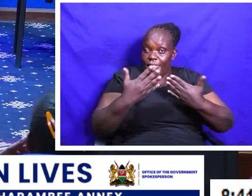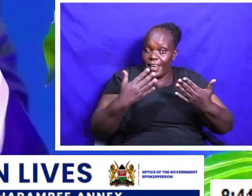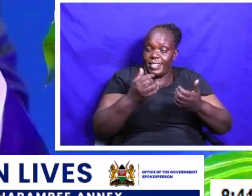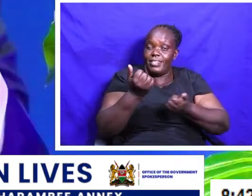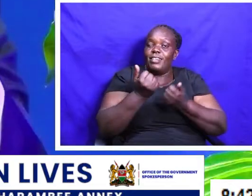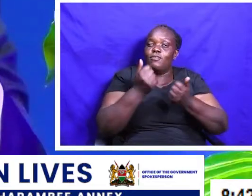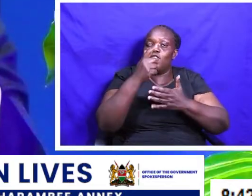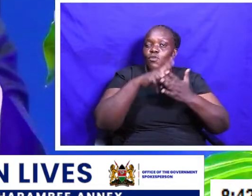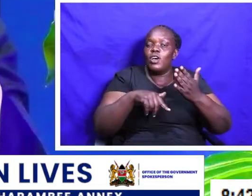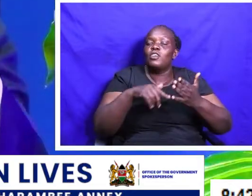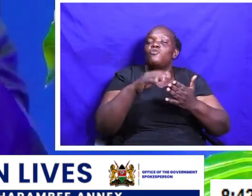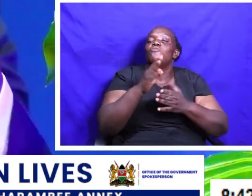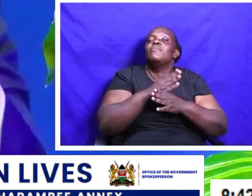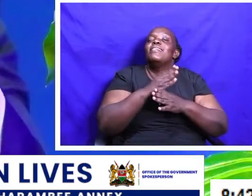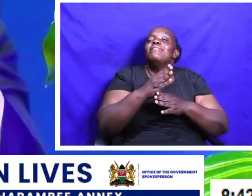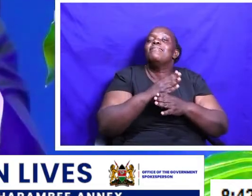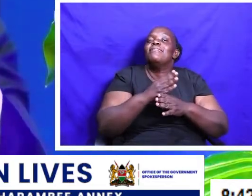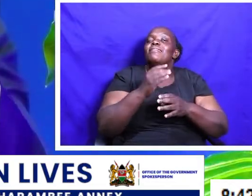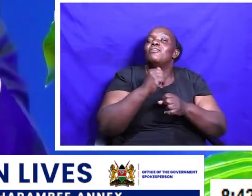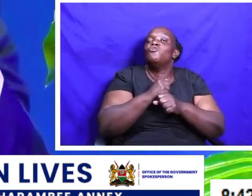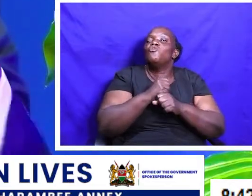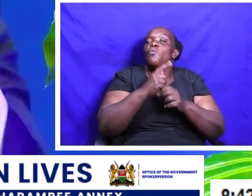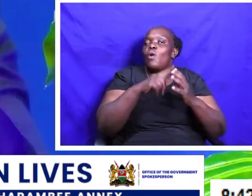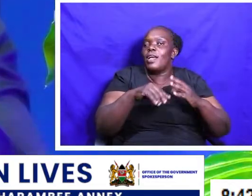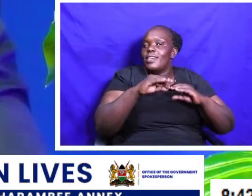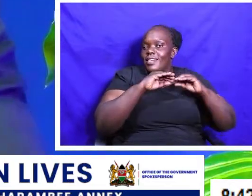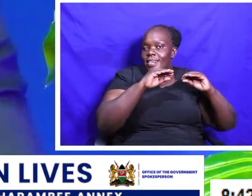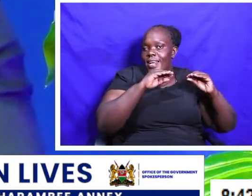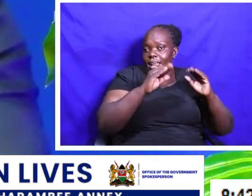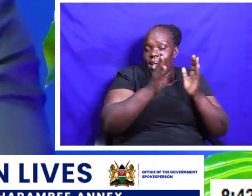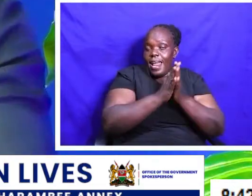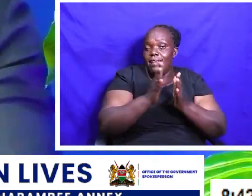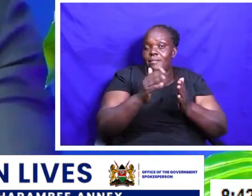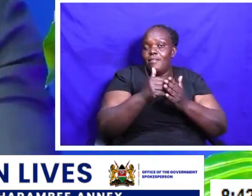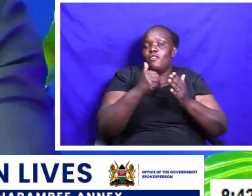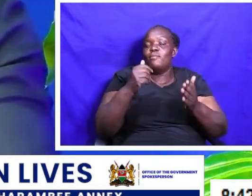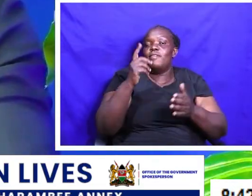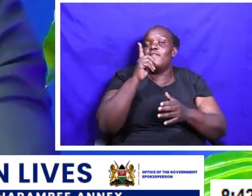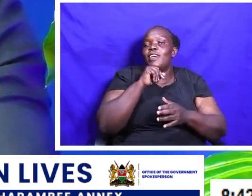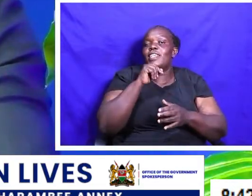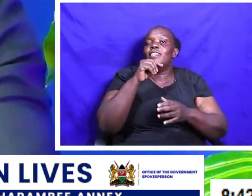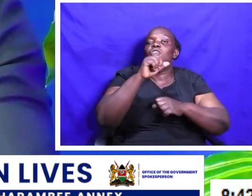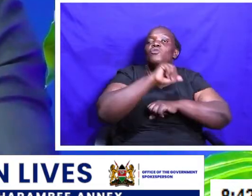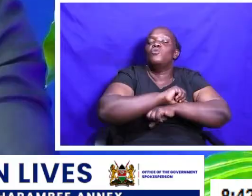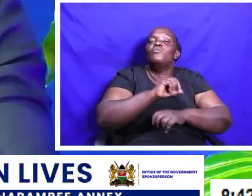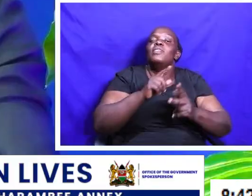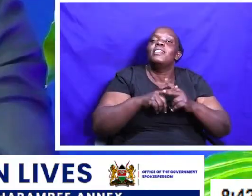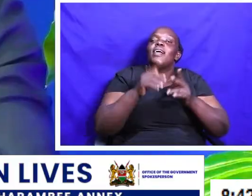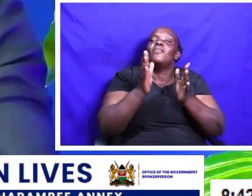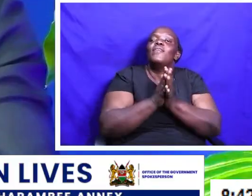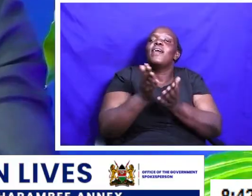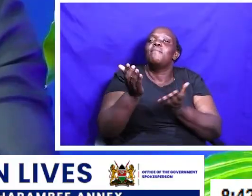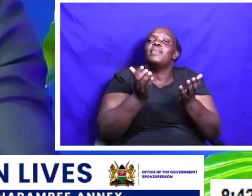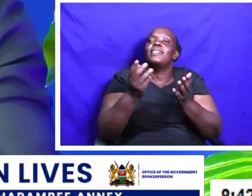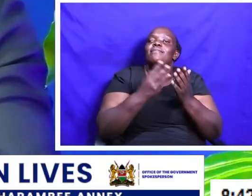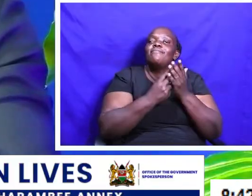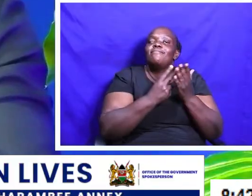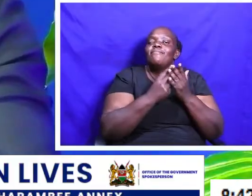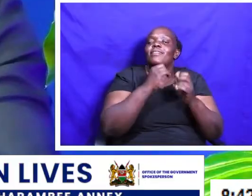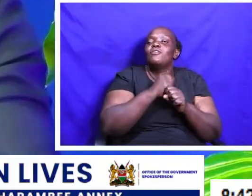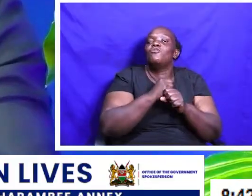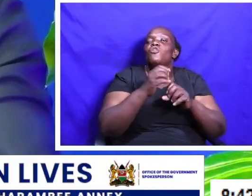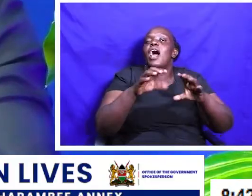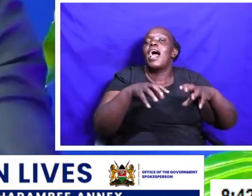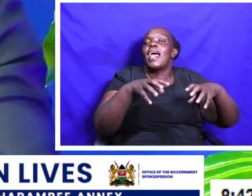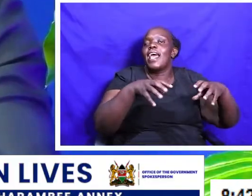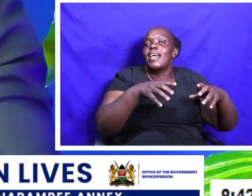thing that drives you is business. Okay. You want to do business. Okay. And before I even finished school, I started with my business partner who